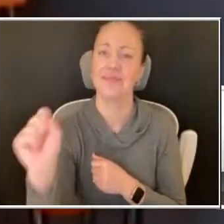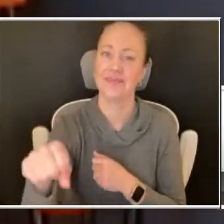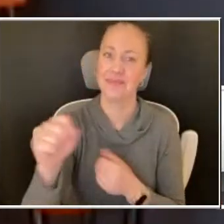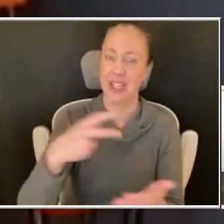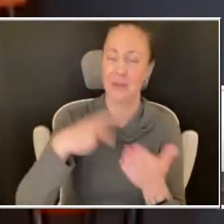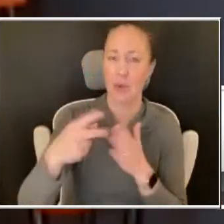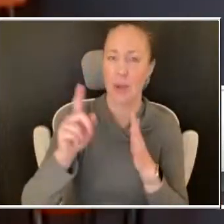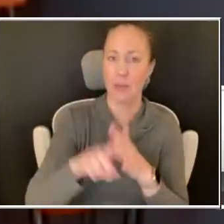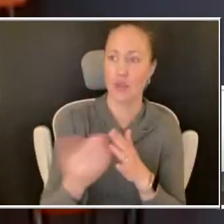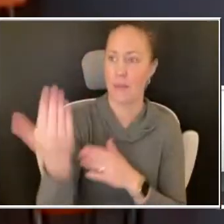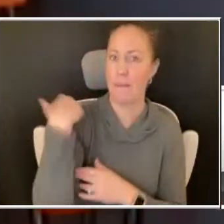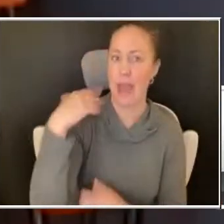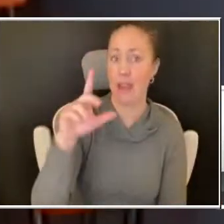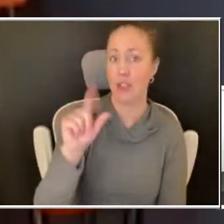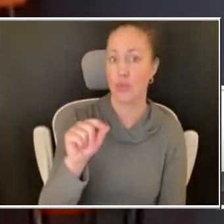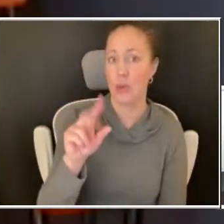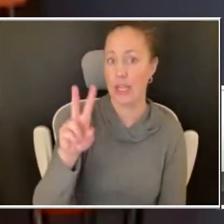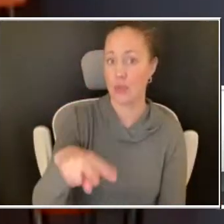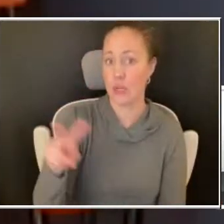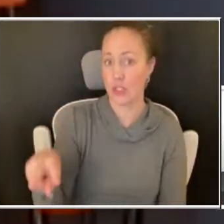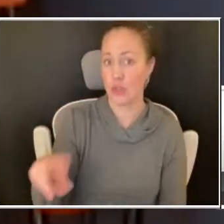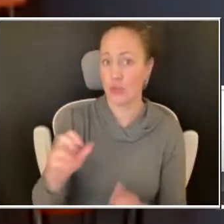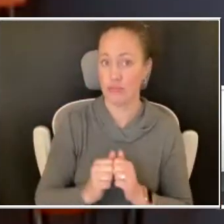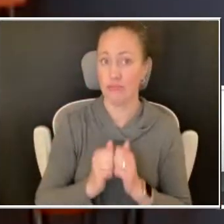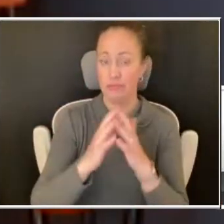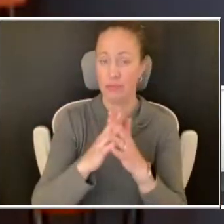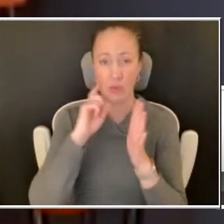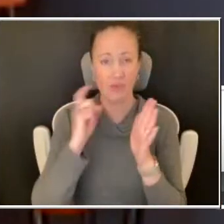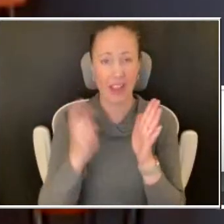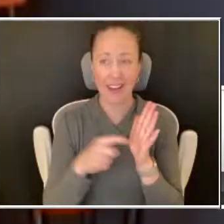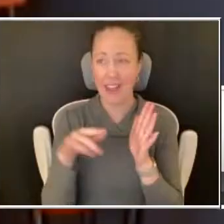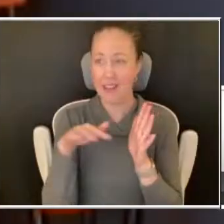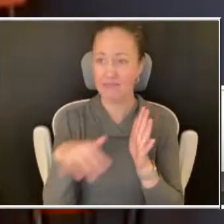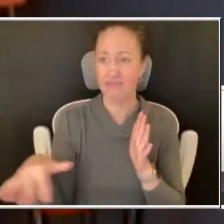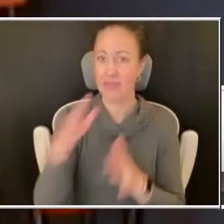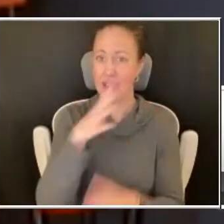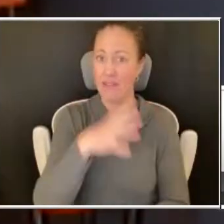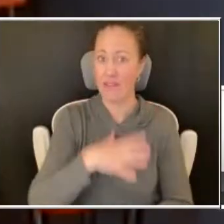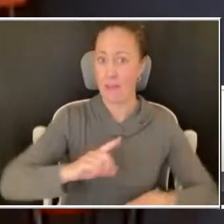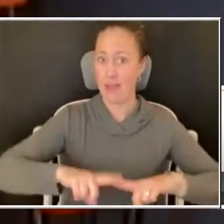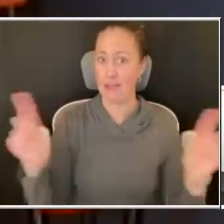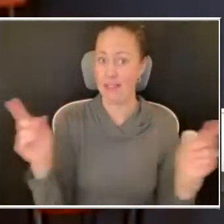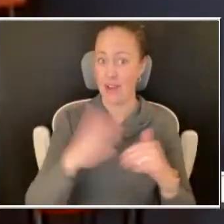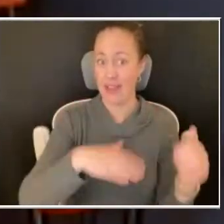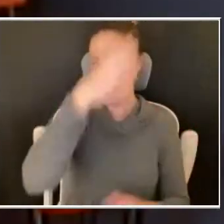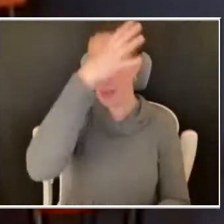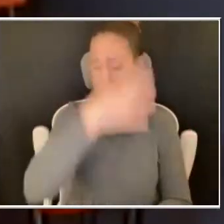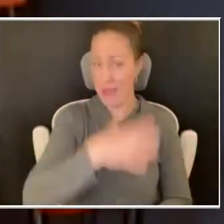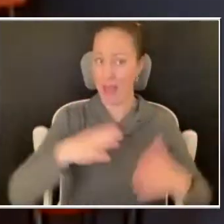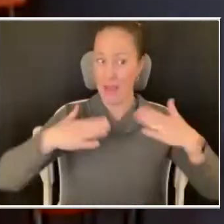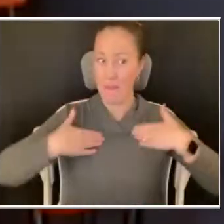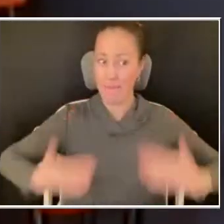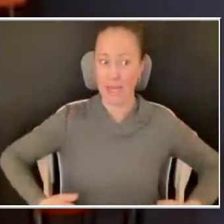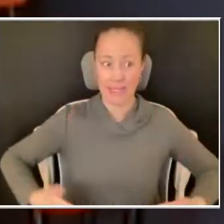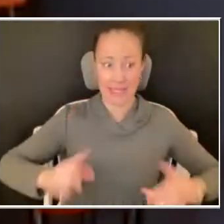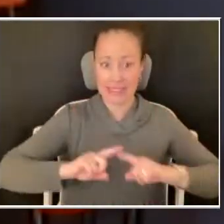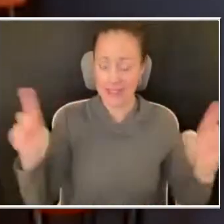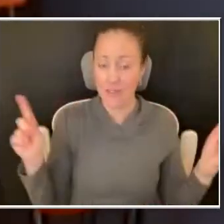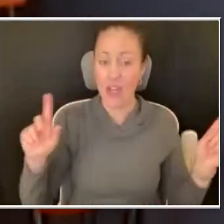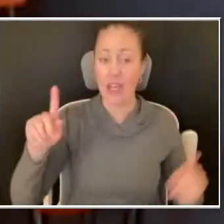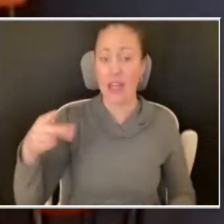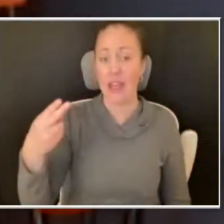in 2022 because we've recognized that females are different beings than males. They have different biology,